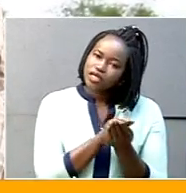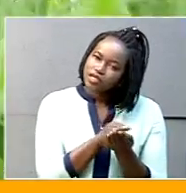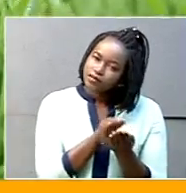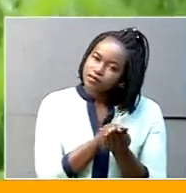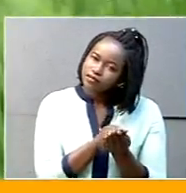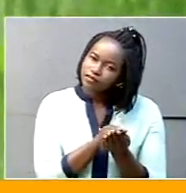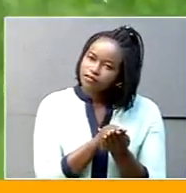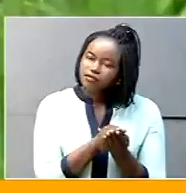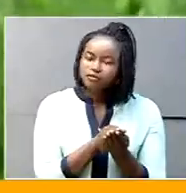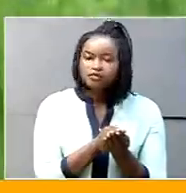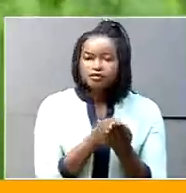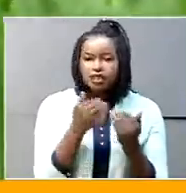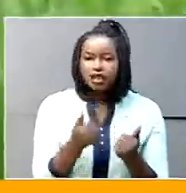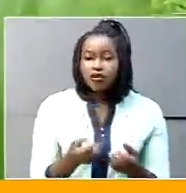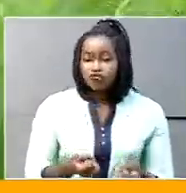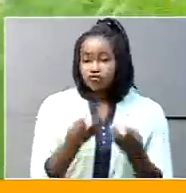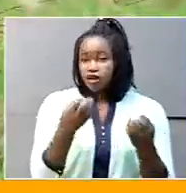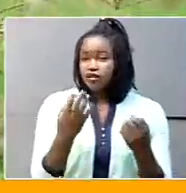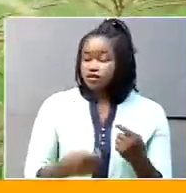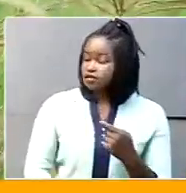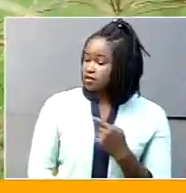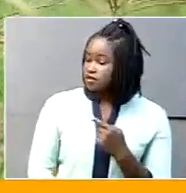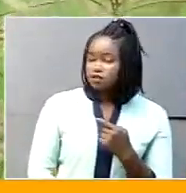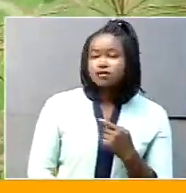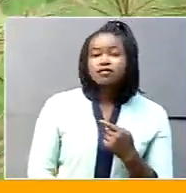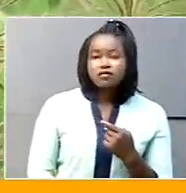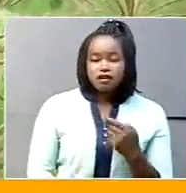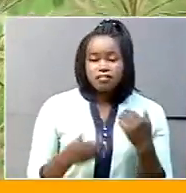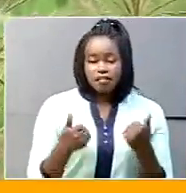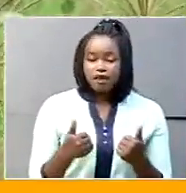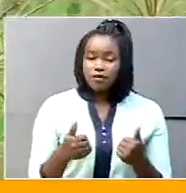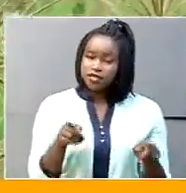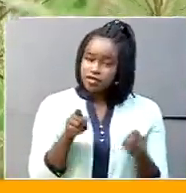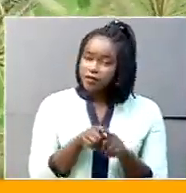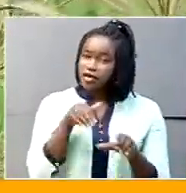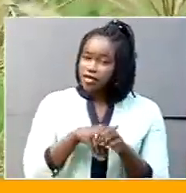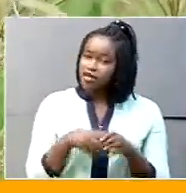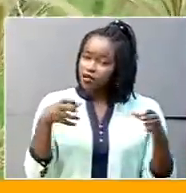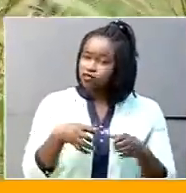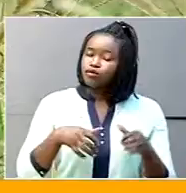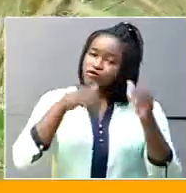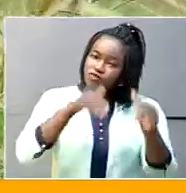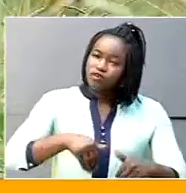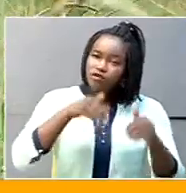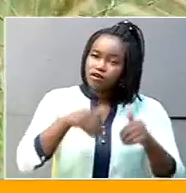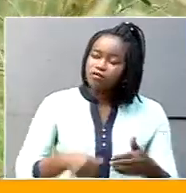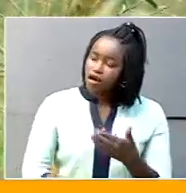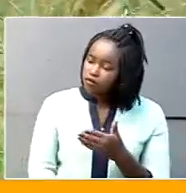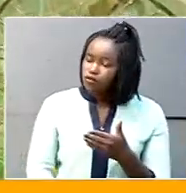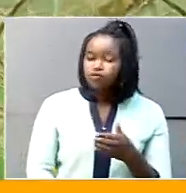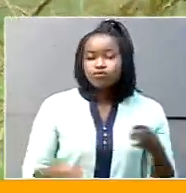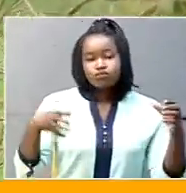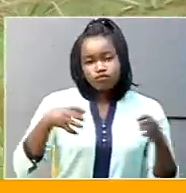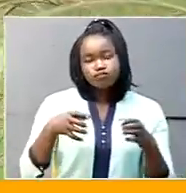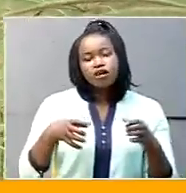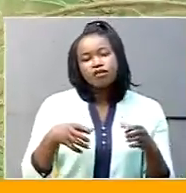hay. Rhodes grass, commonly known as Croix Guyana, is one of the species grown at this institute for farmers' seed